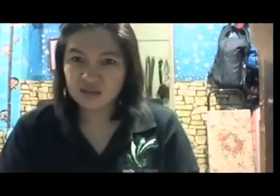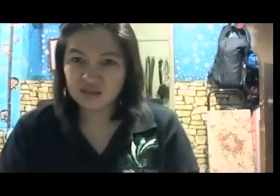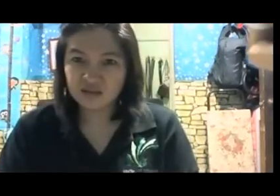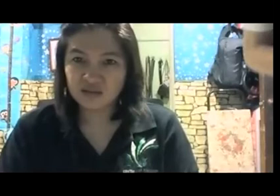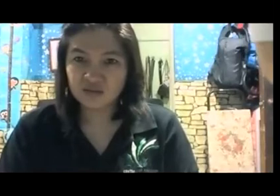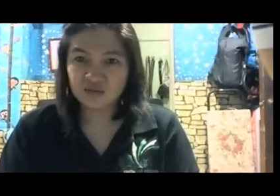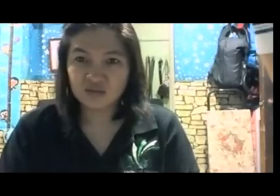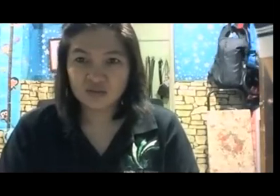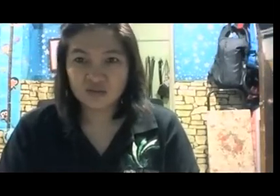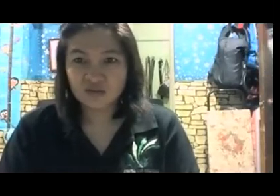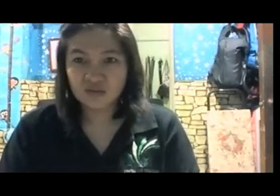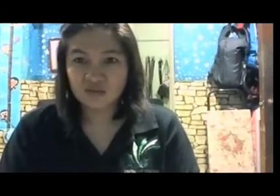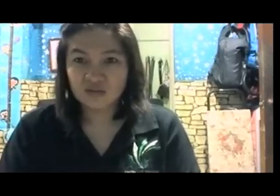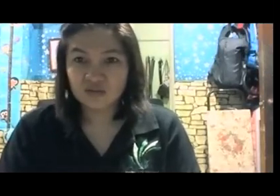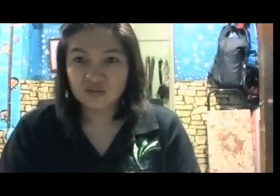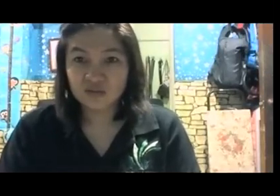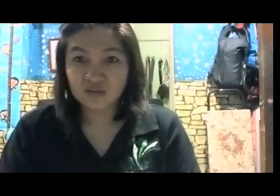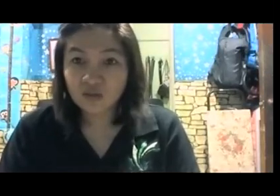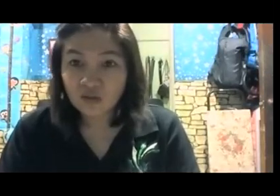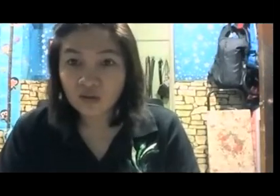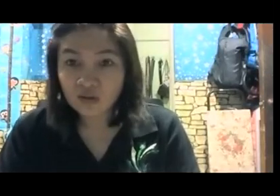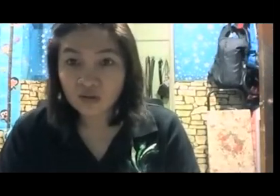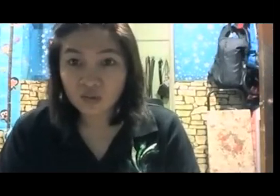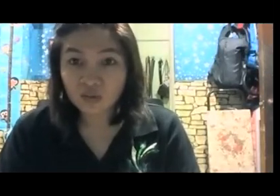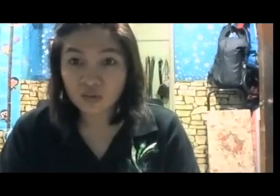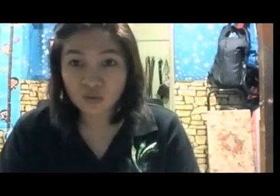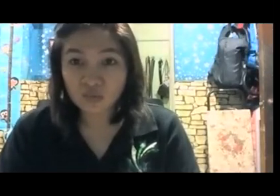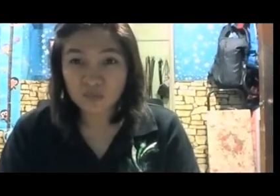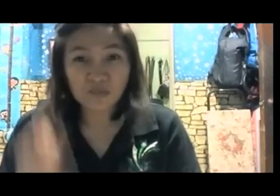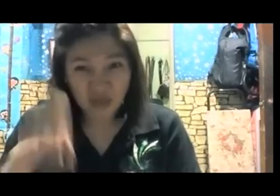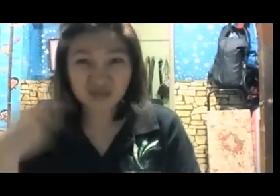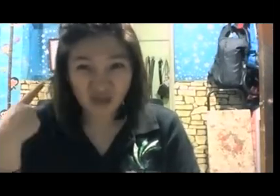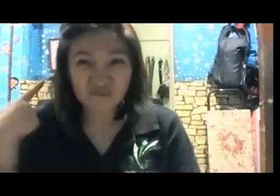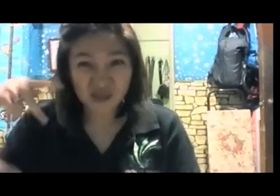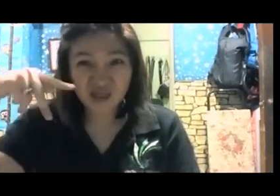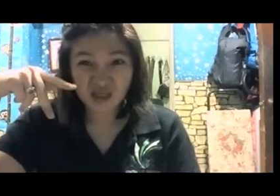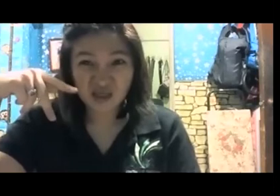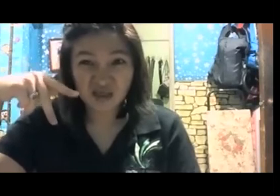predicate. sorry. So then the object has to be a predicate.